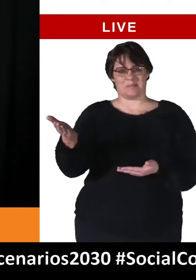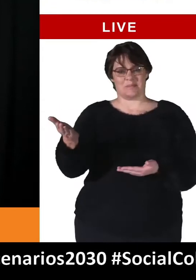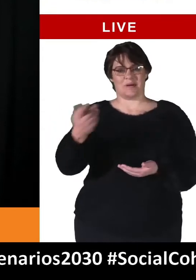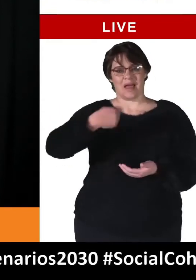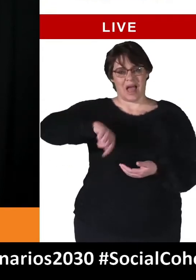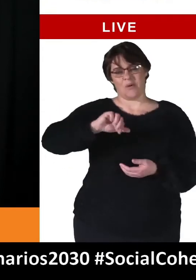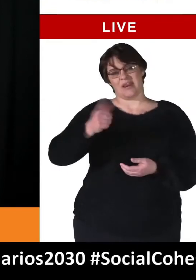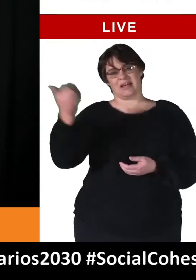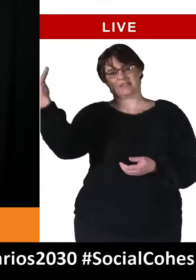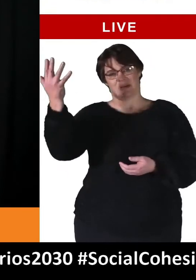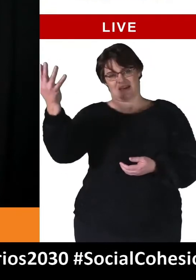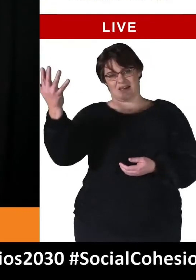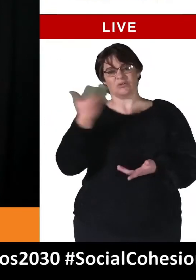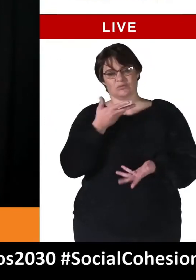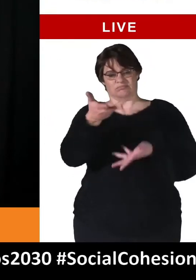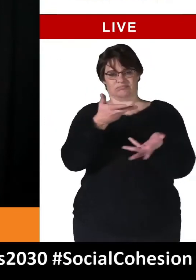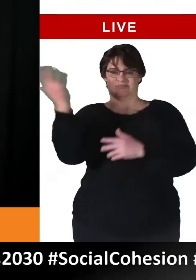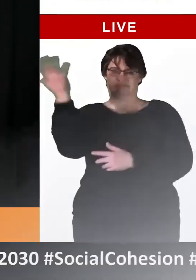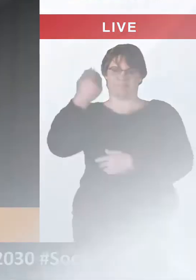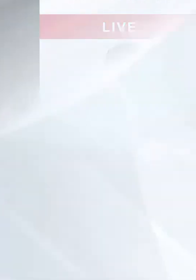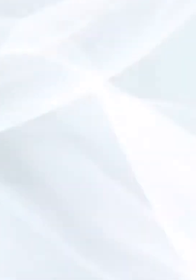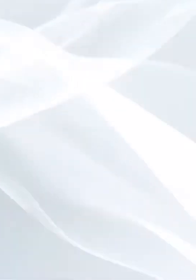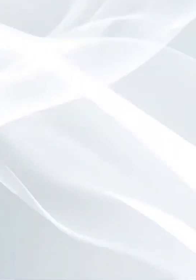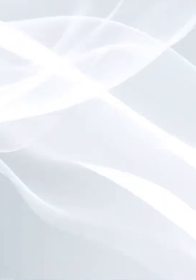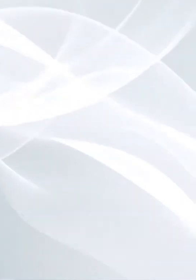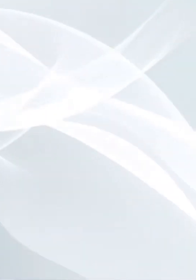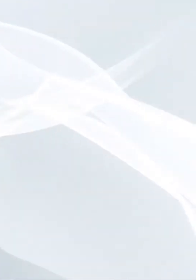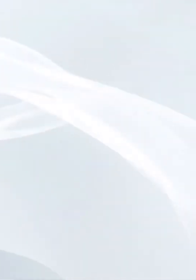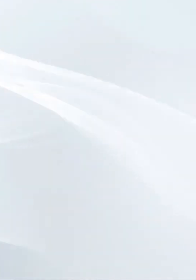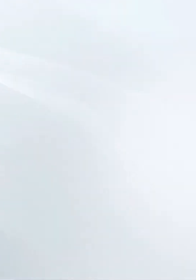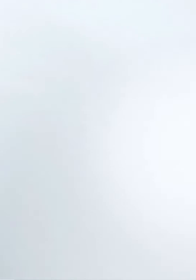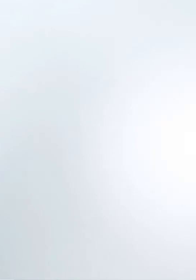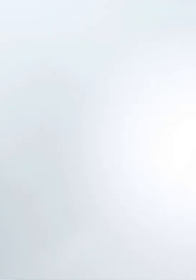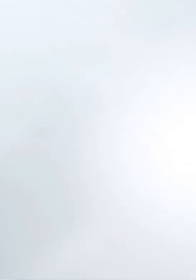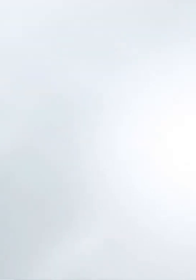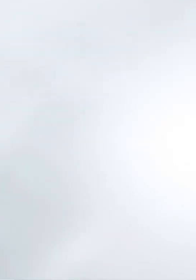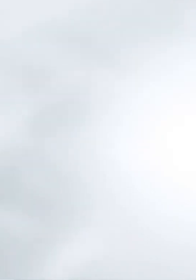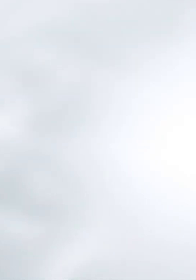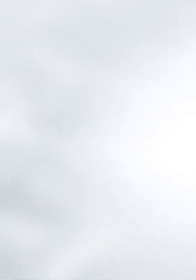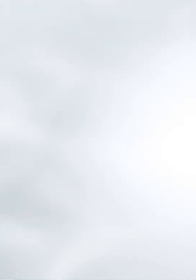our next speaker to address us.